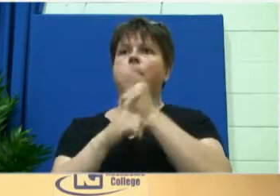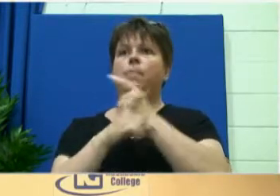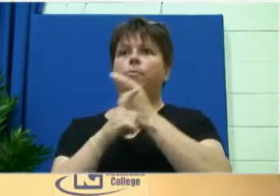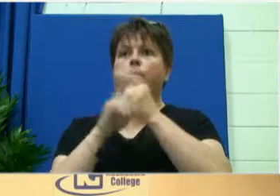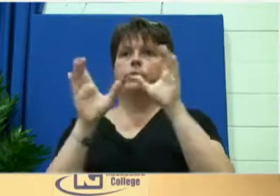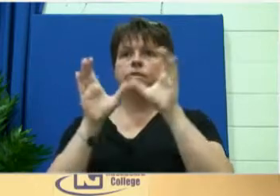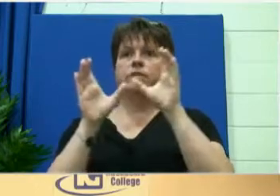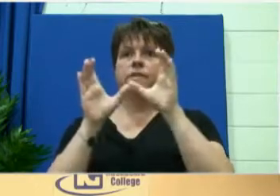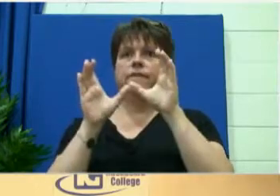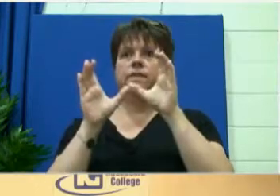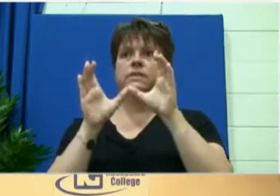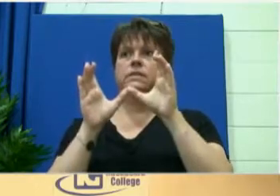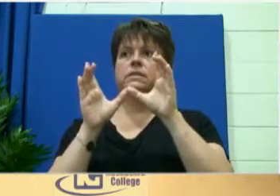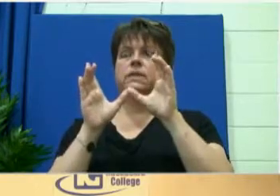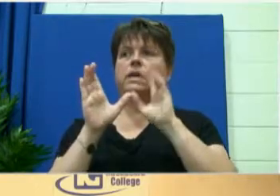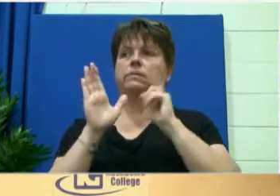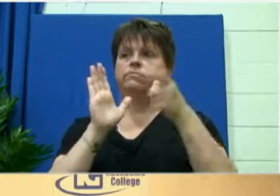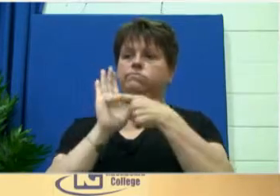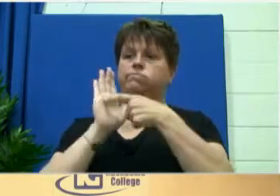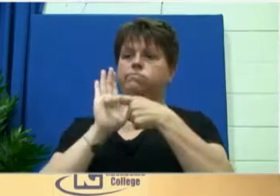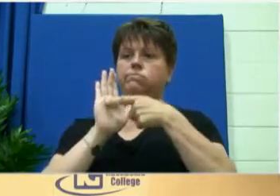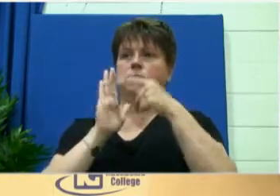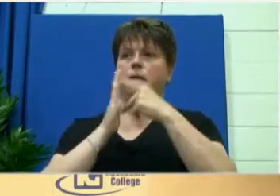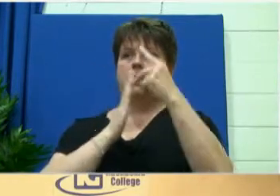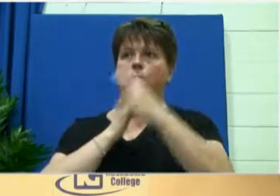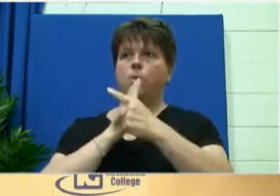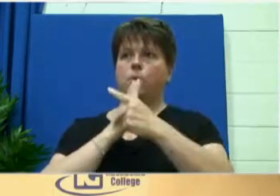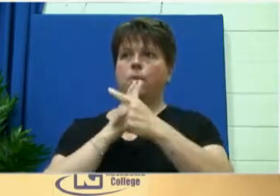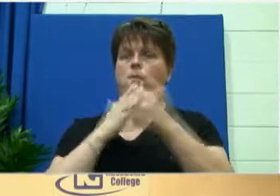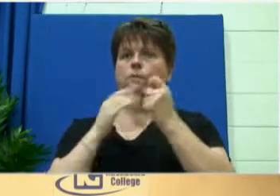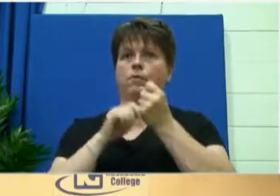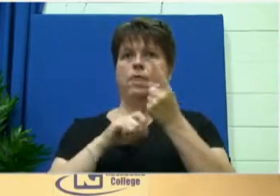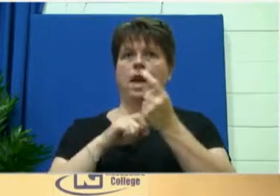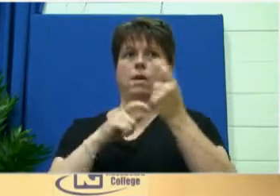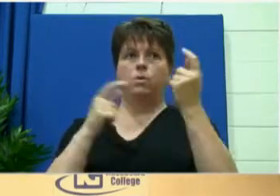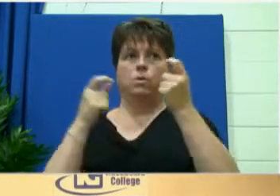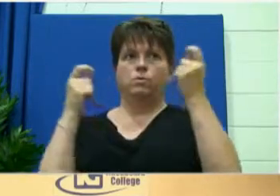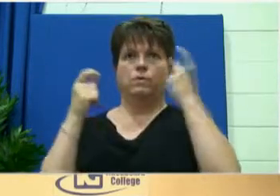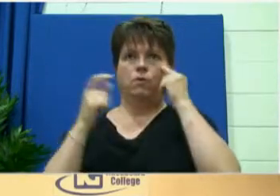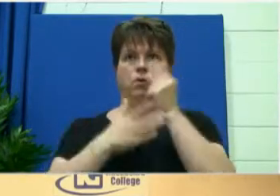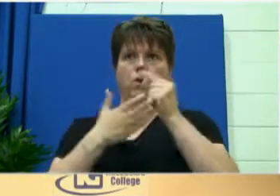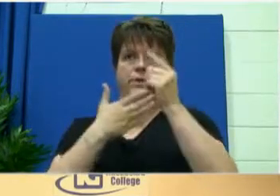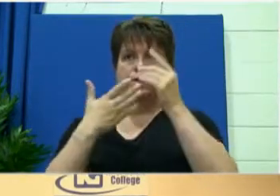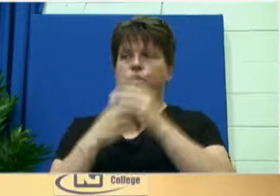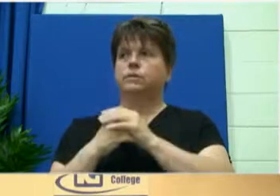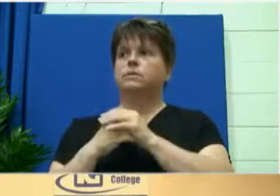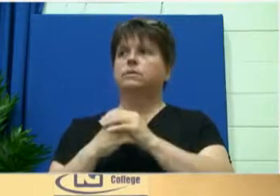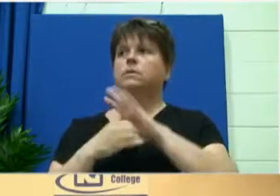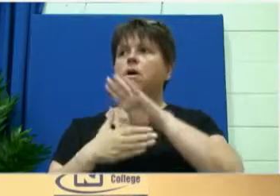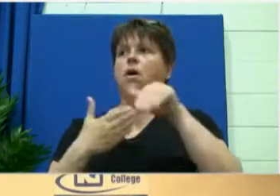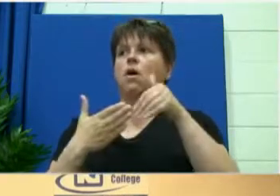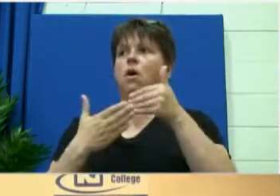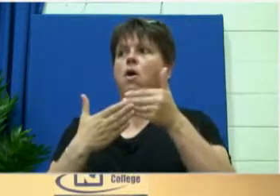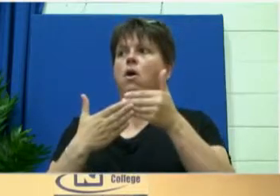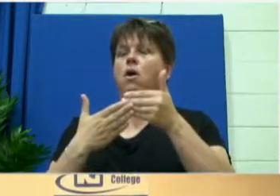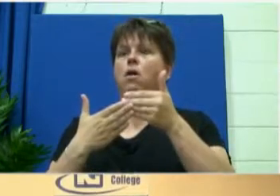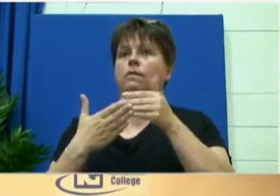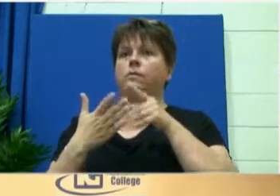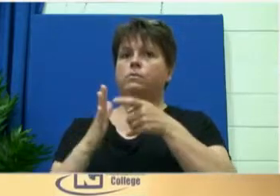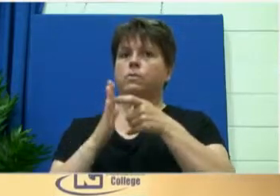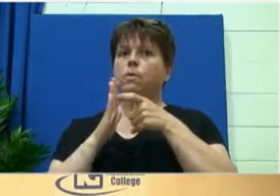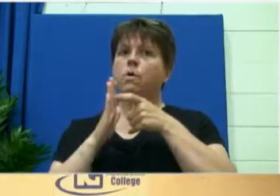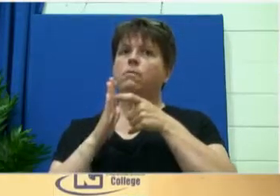certificates as designated in the program of this annual commencement. All these subject to the completion of